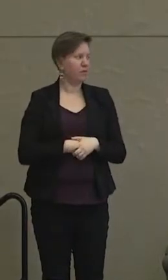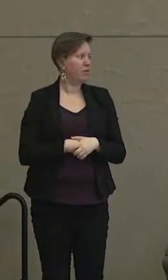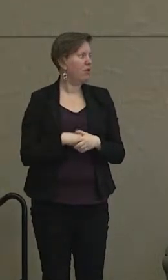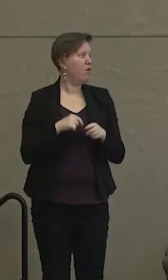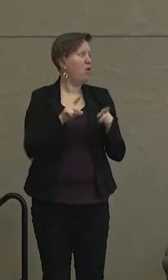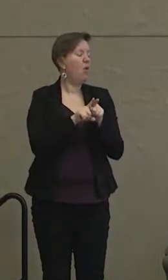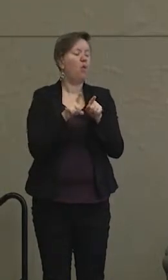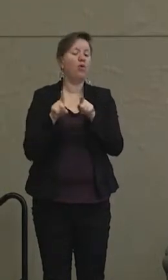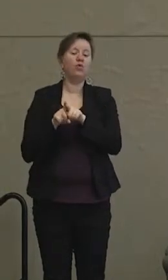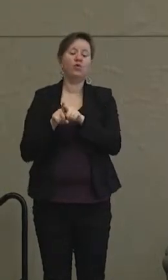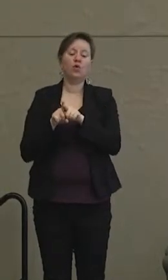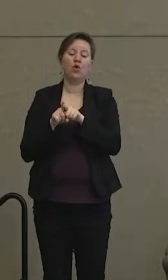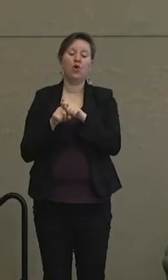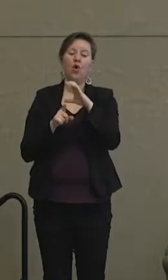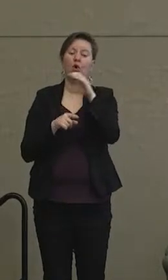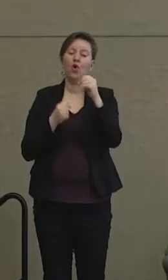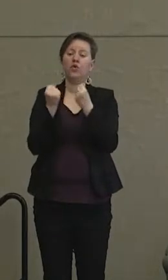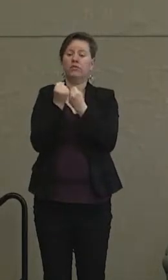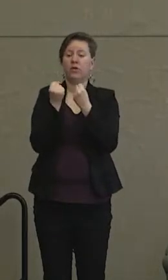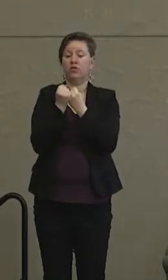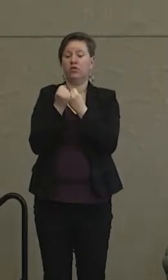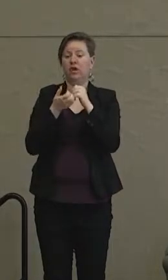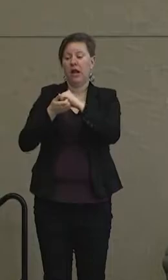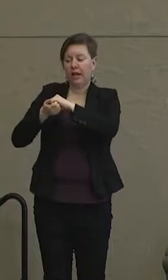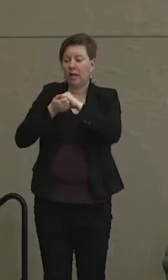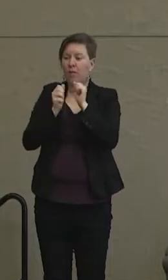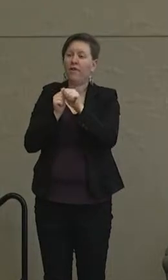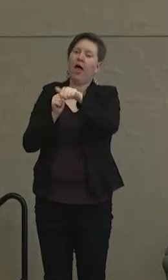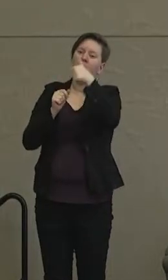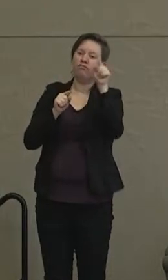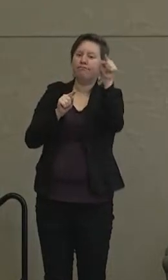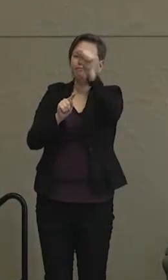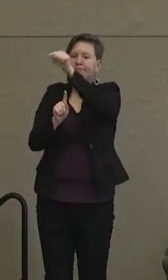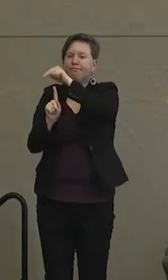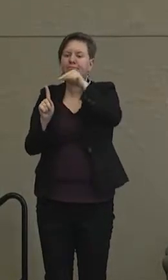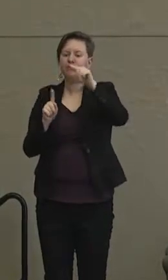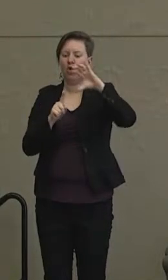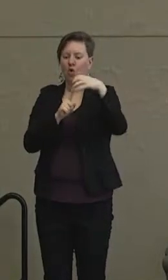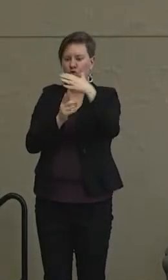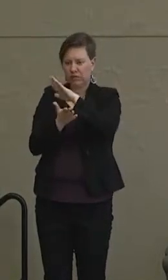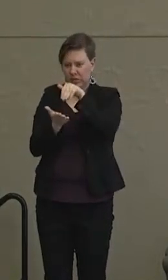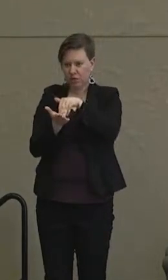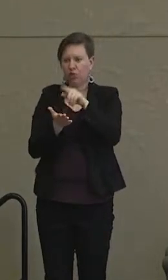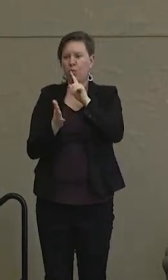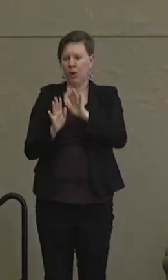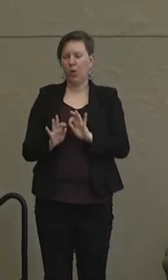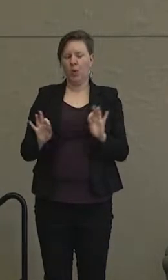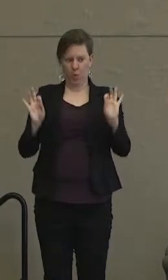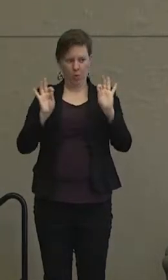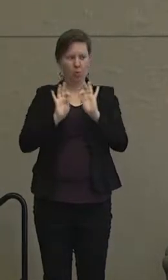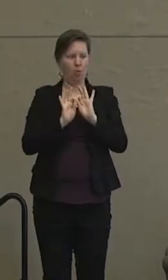also co-sponsor and do collaborations with the other cultural centers. Again, really important points of